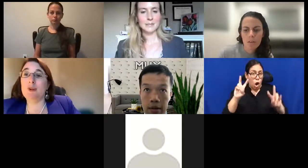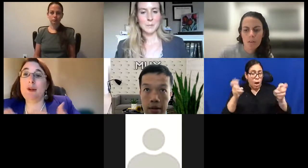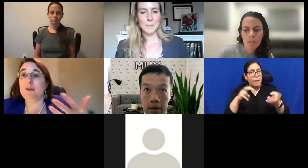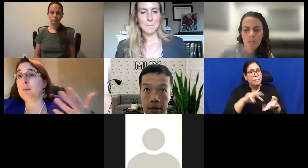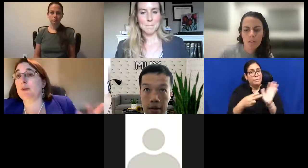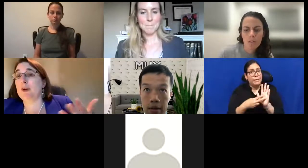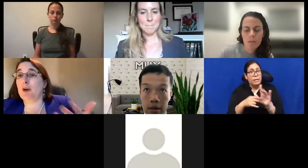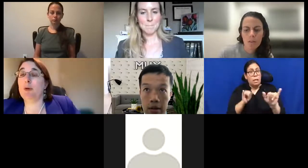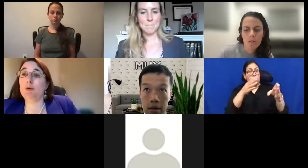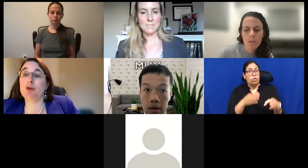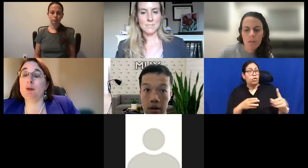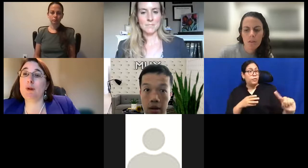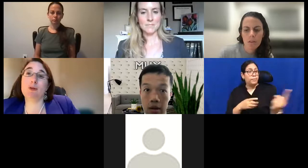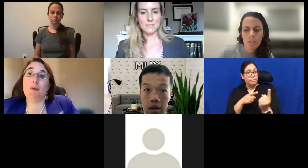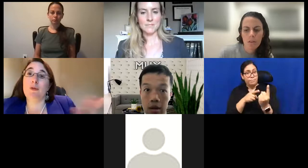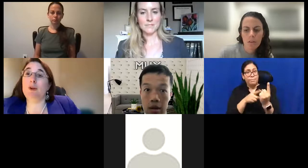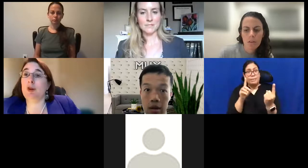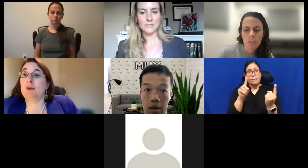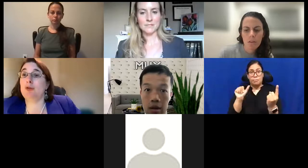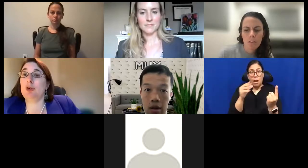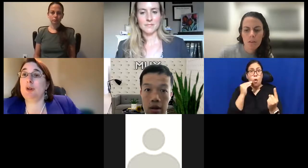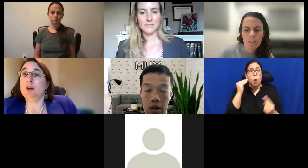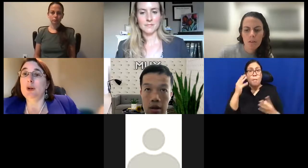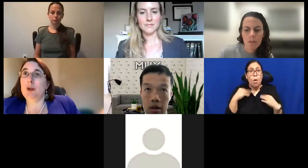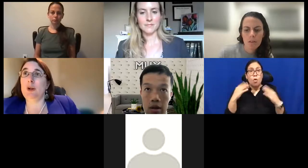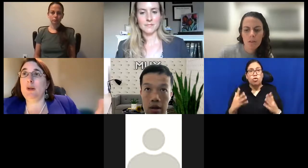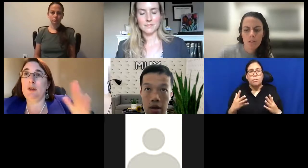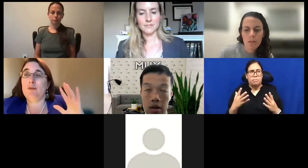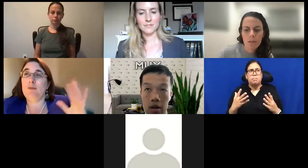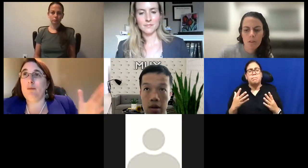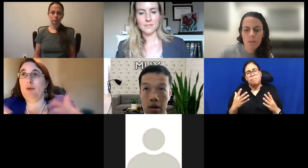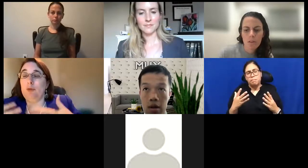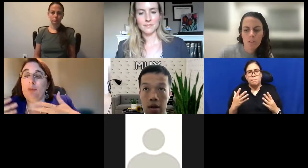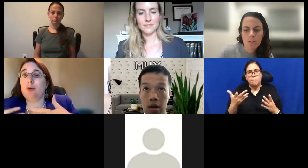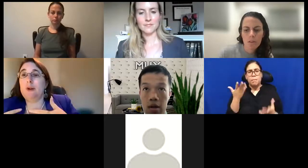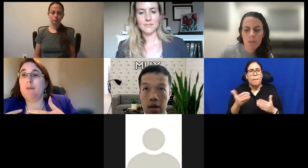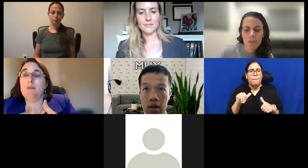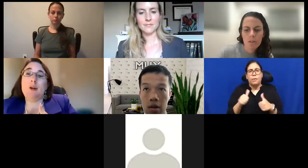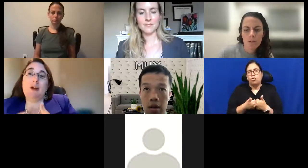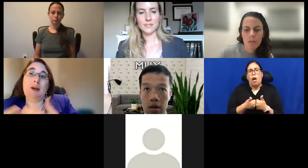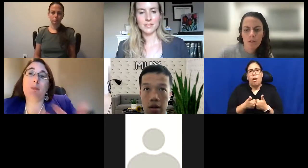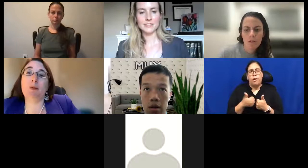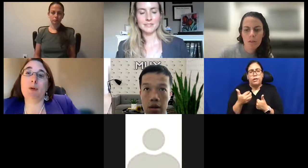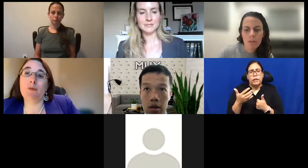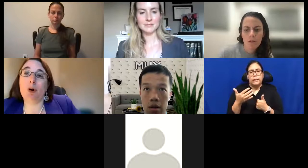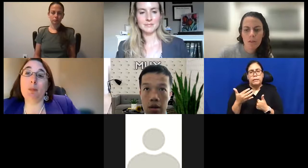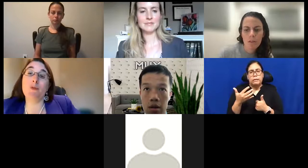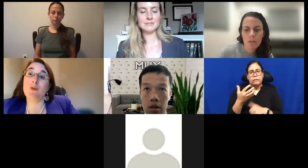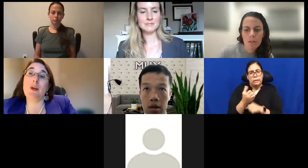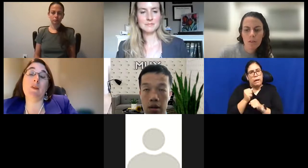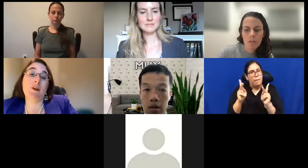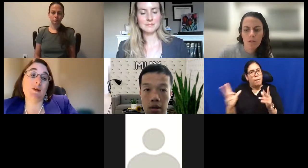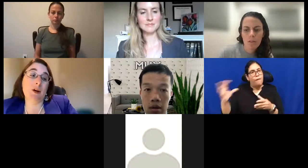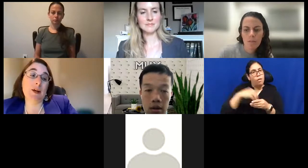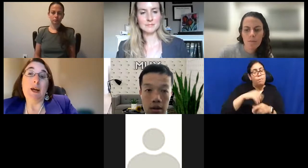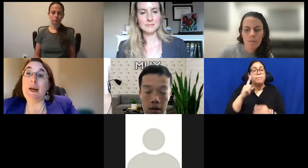if you say disability home ownership, it's going to be very challenging to really get people involved. But if you